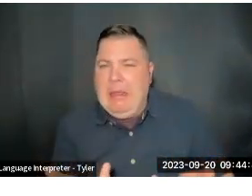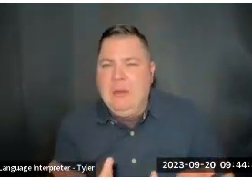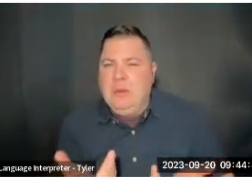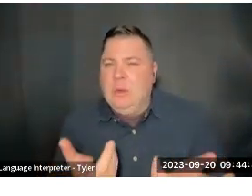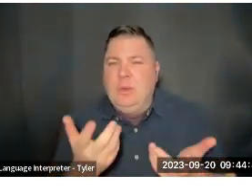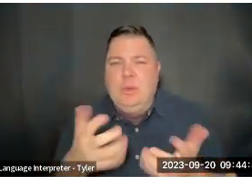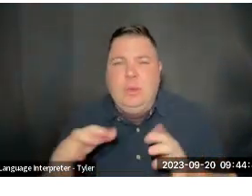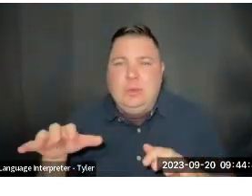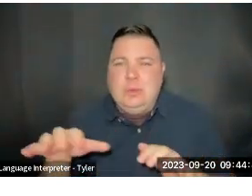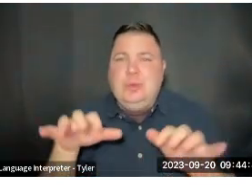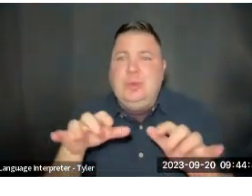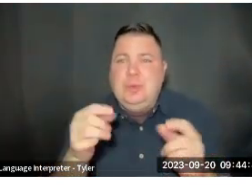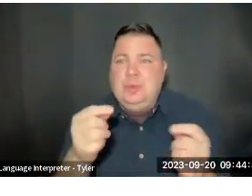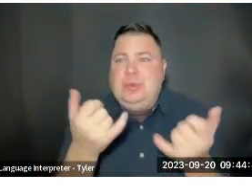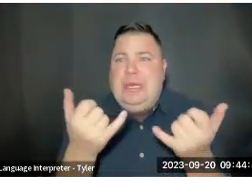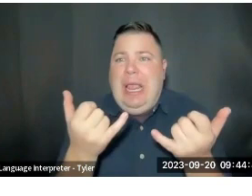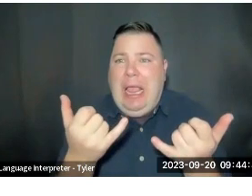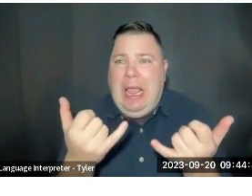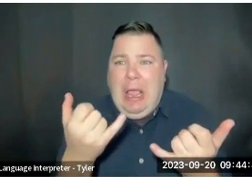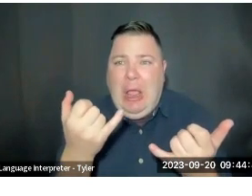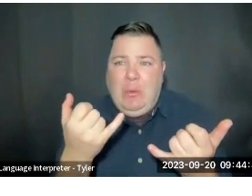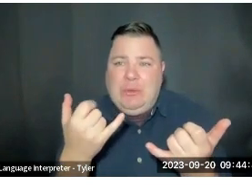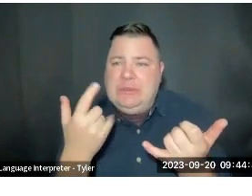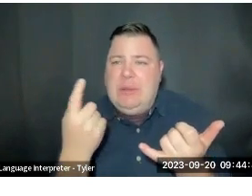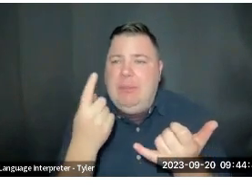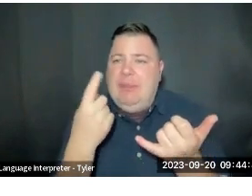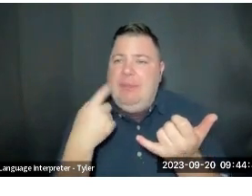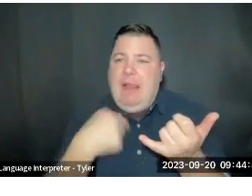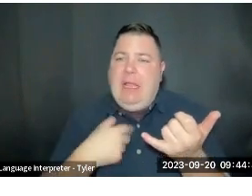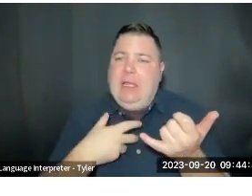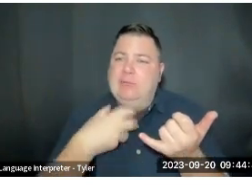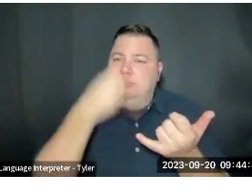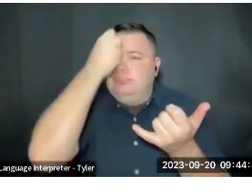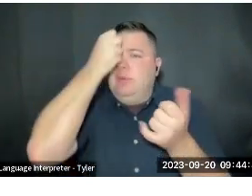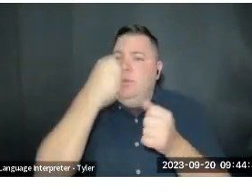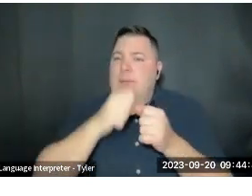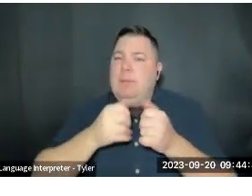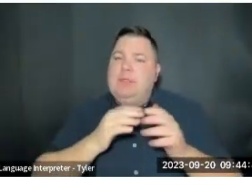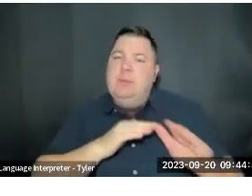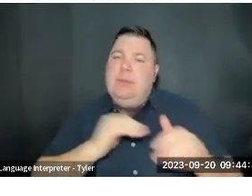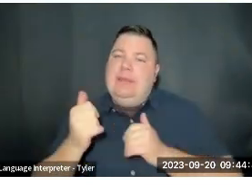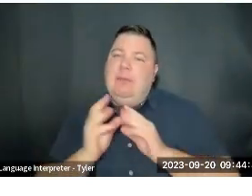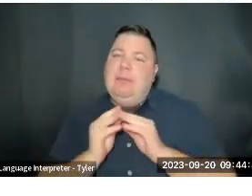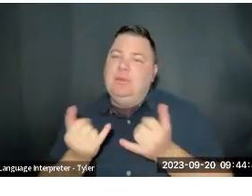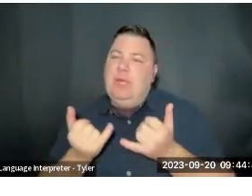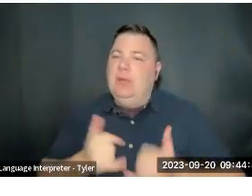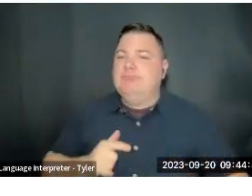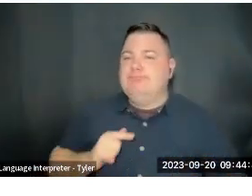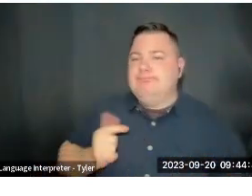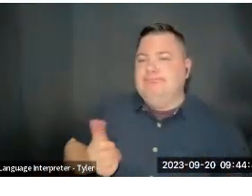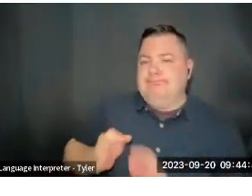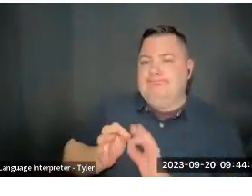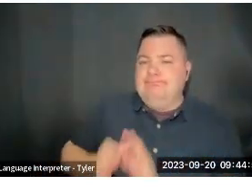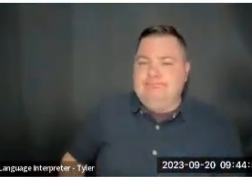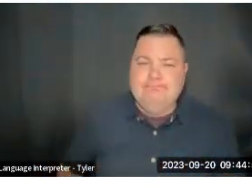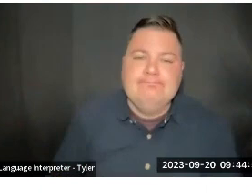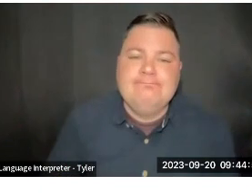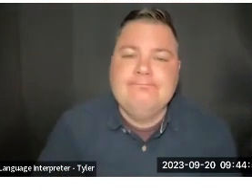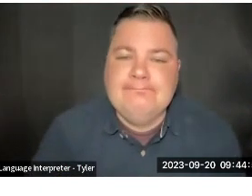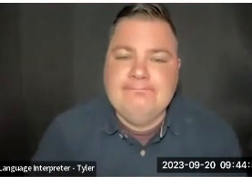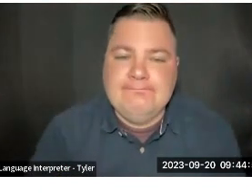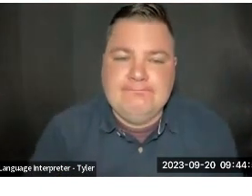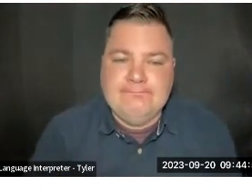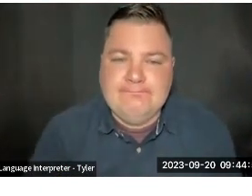do now as some actionable tips as we kind of leave our session here. Yeah, I love that. We focus a lot